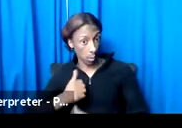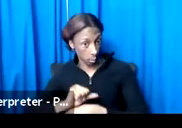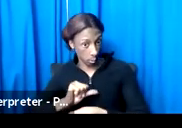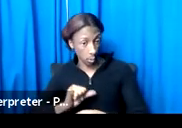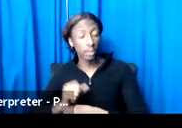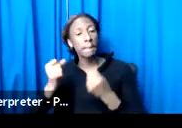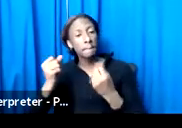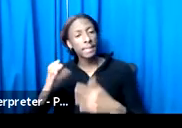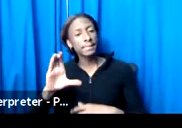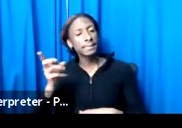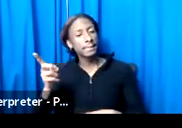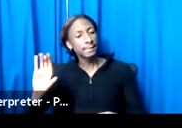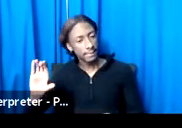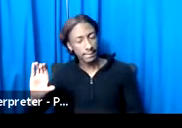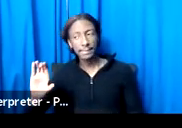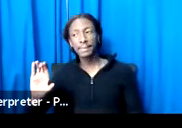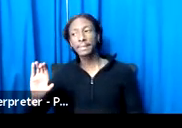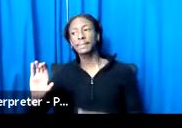of CDC's